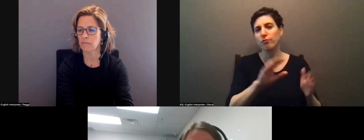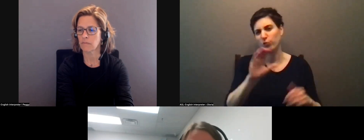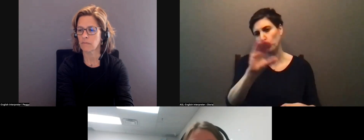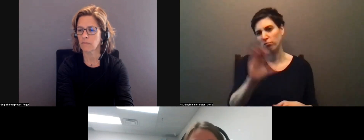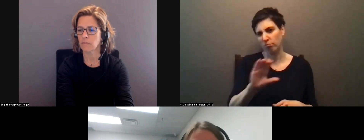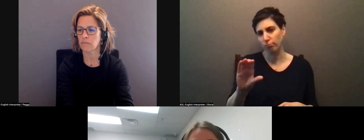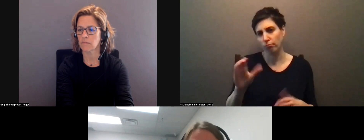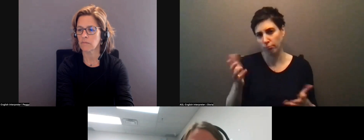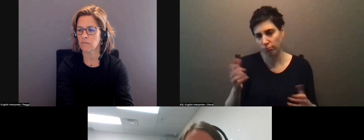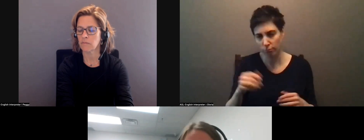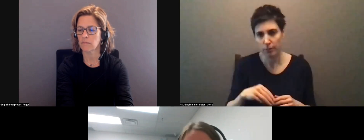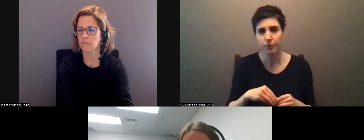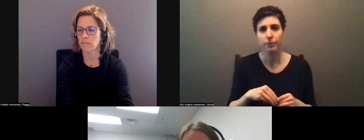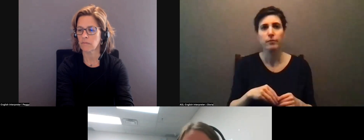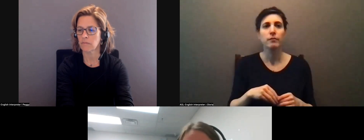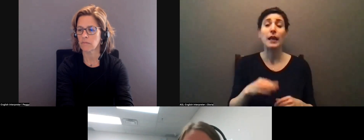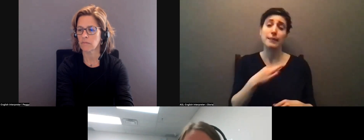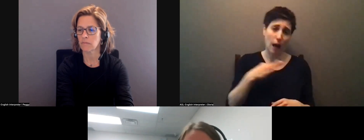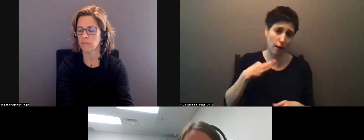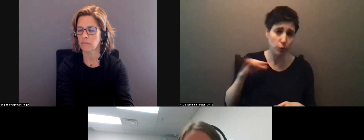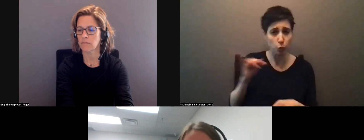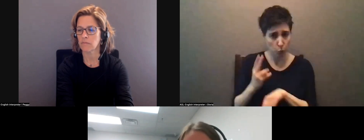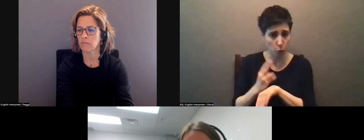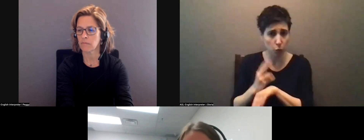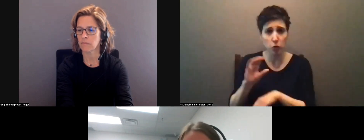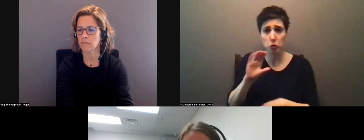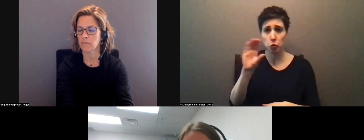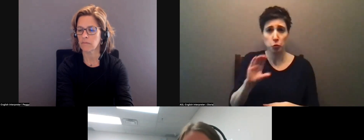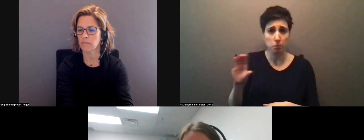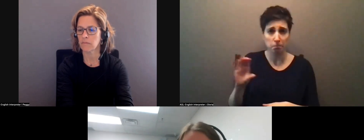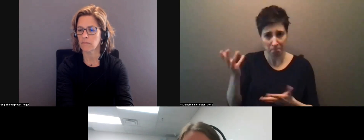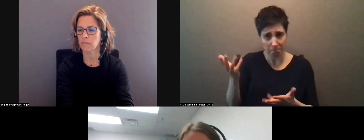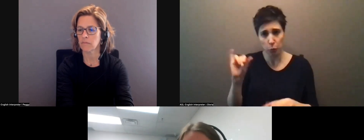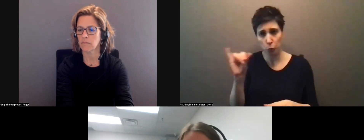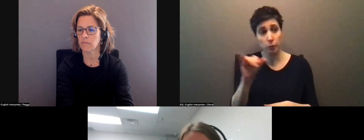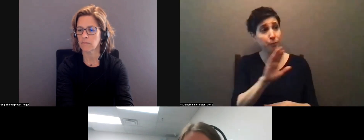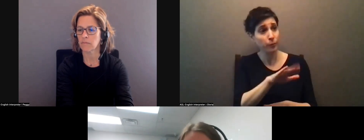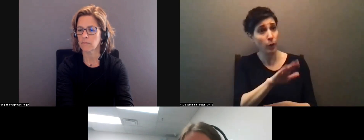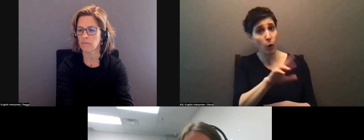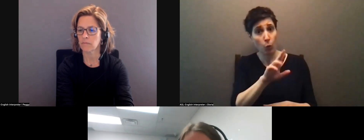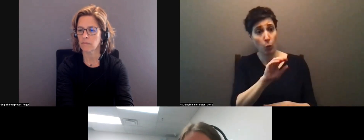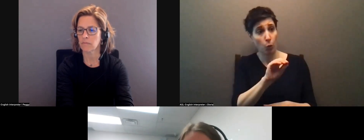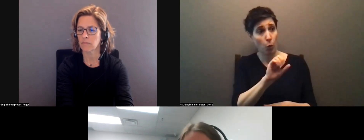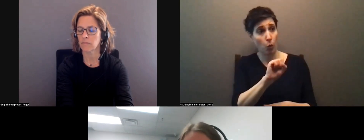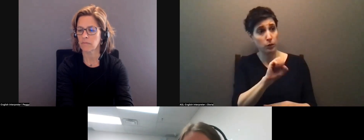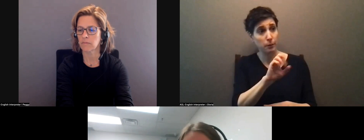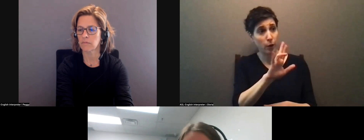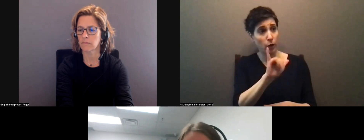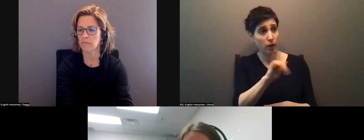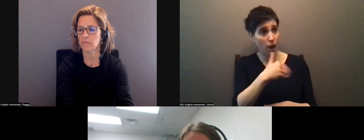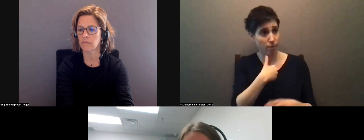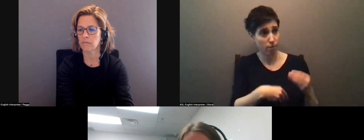us as a staff together. Rosemary, do you have anything to add?